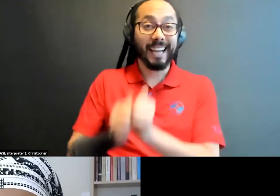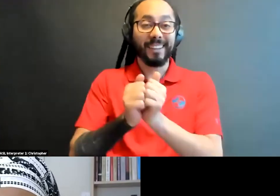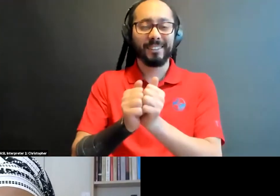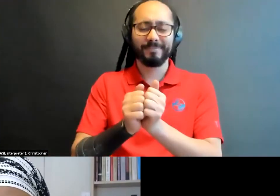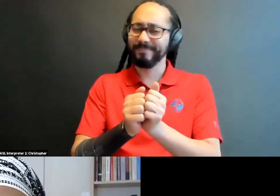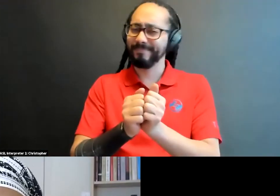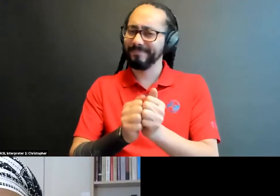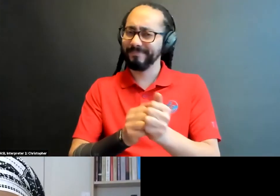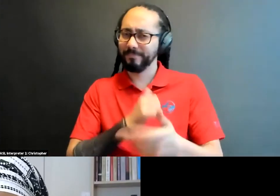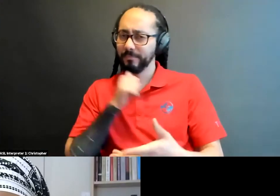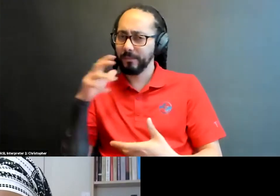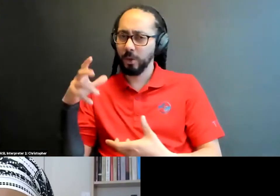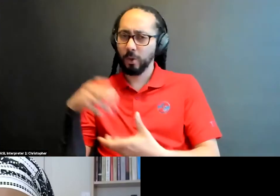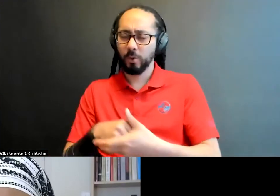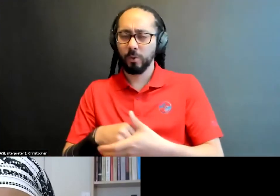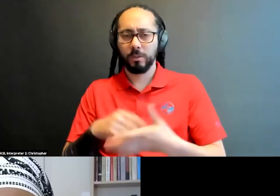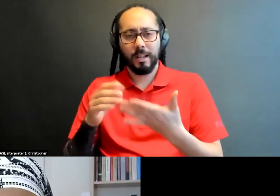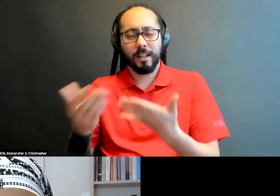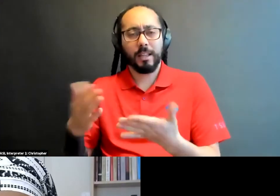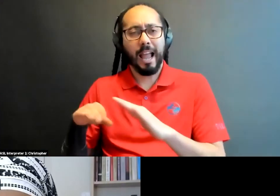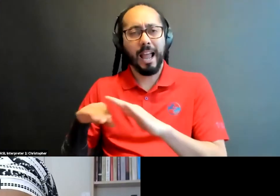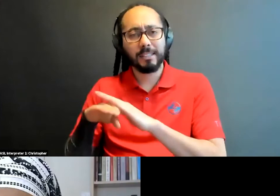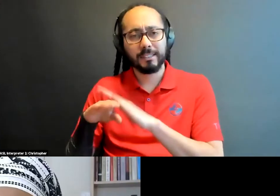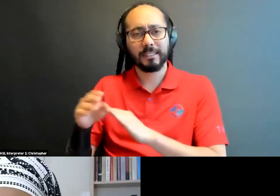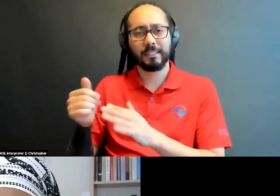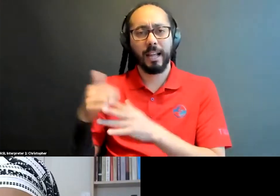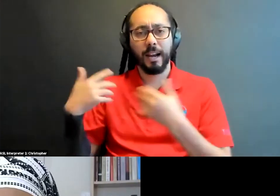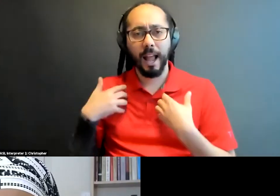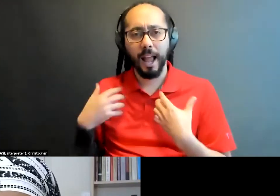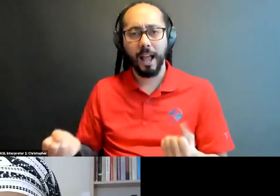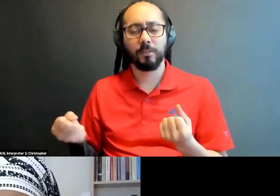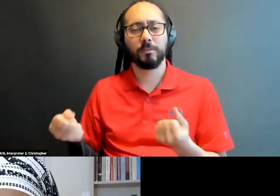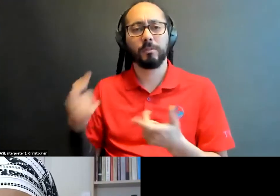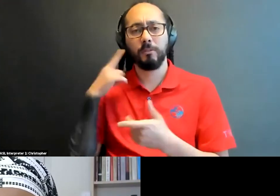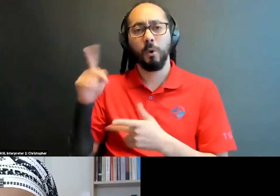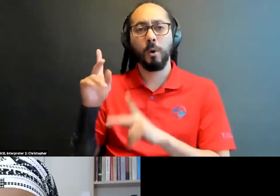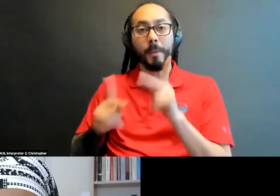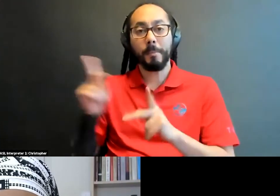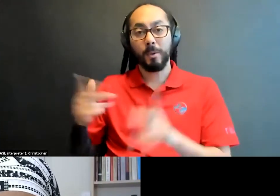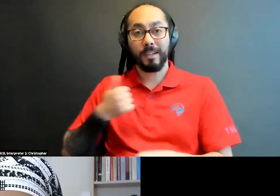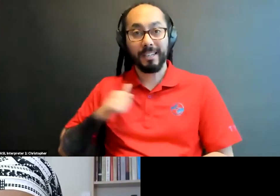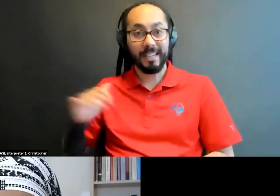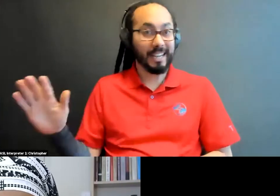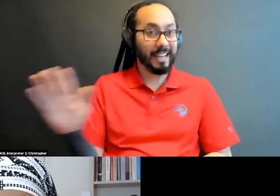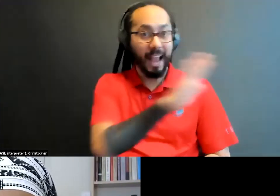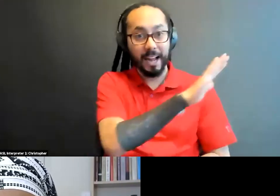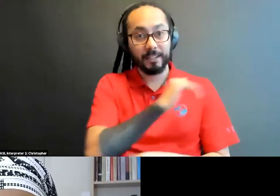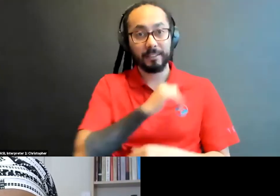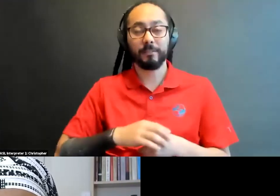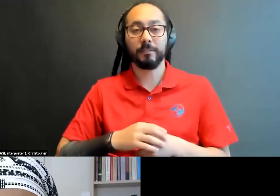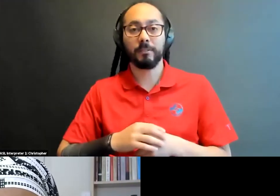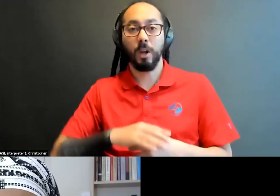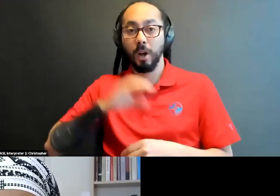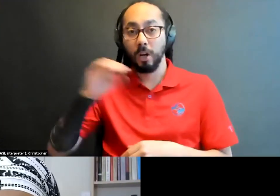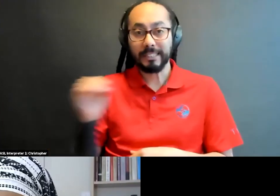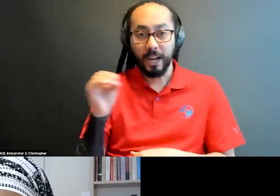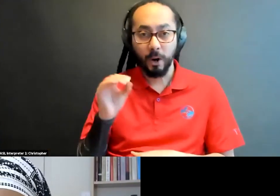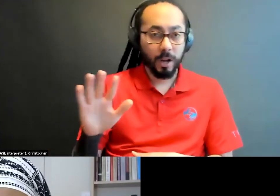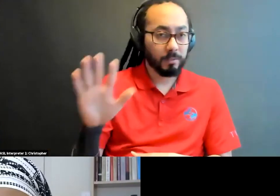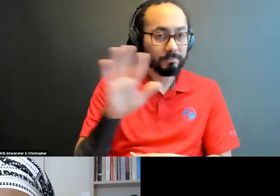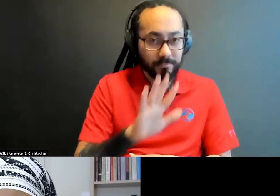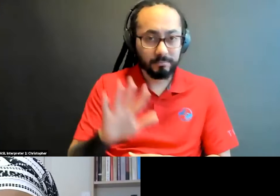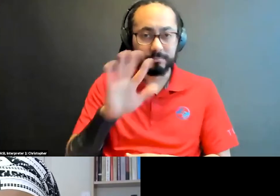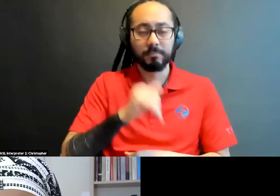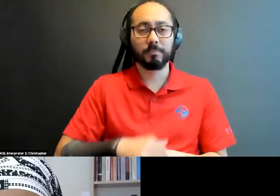differential access and health outcomes across this country, this province, this city. That